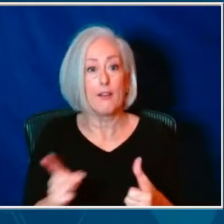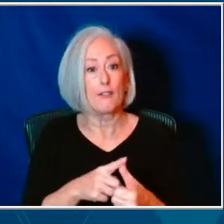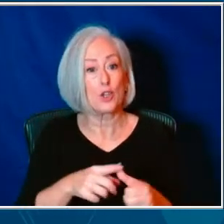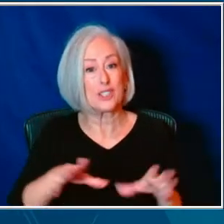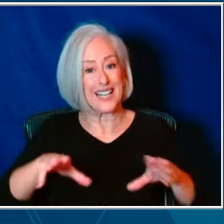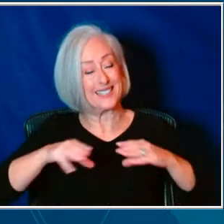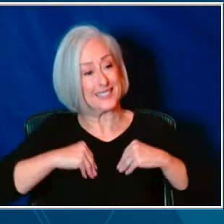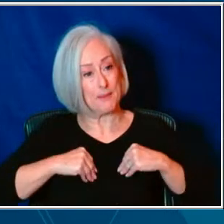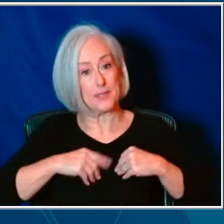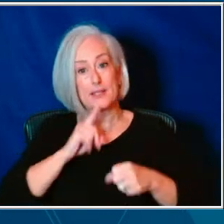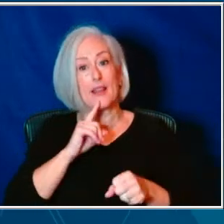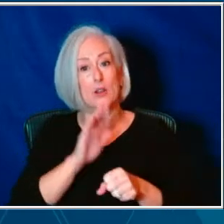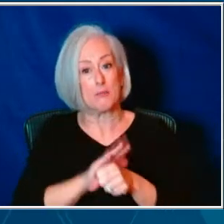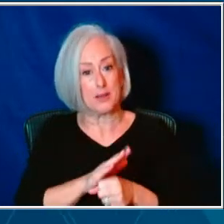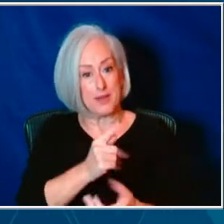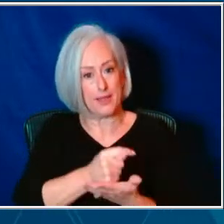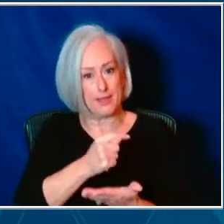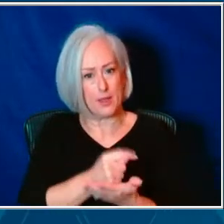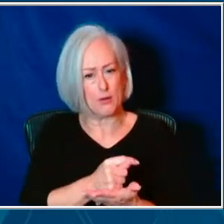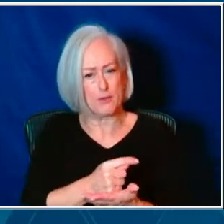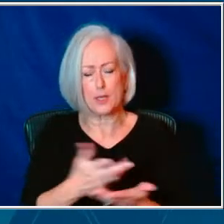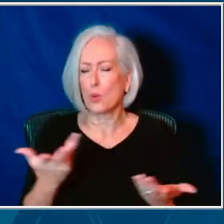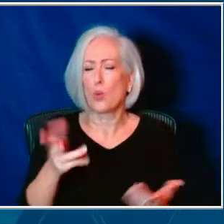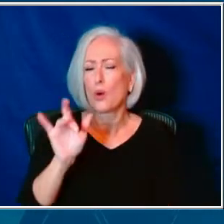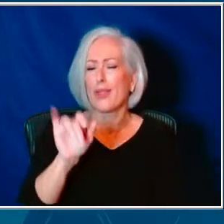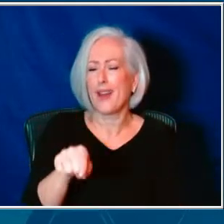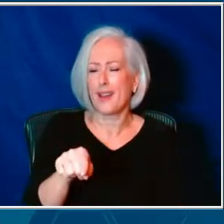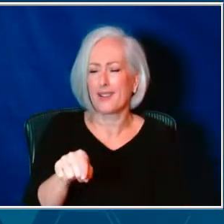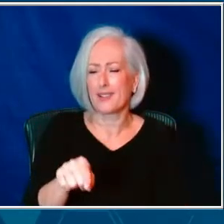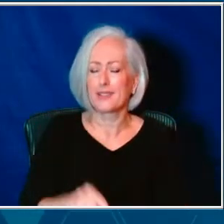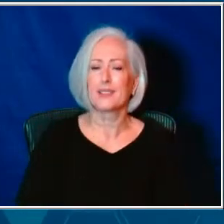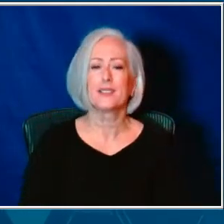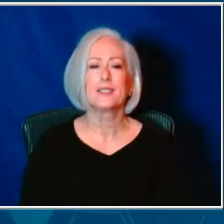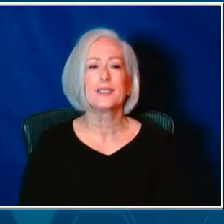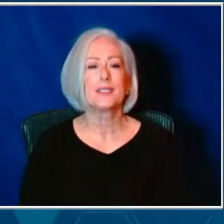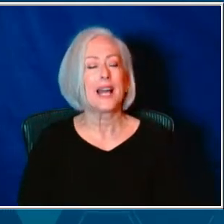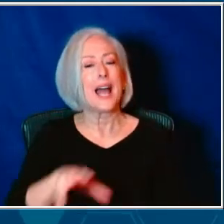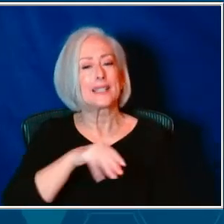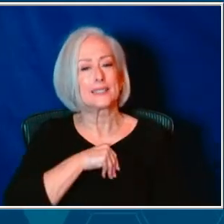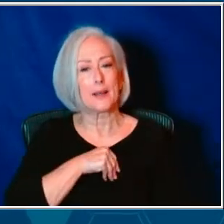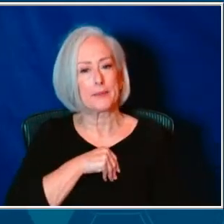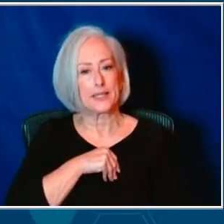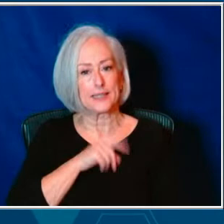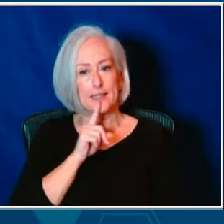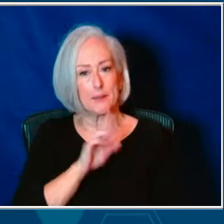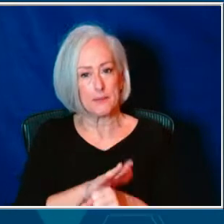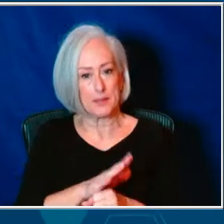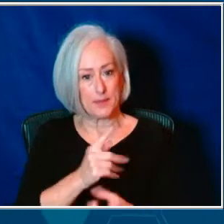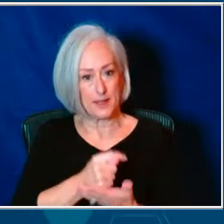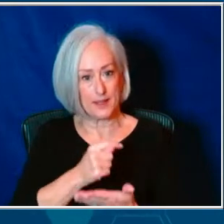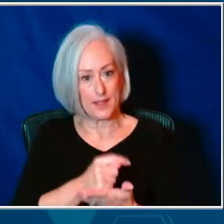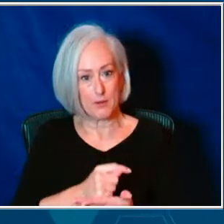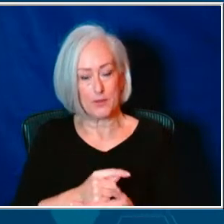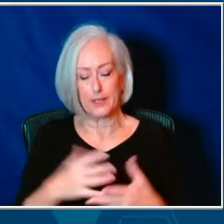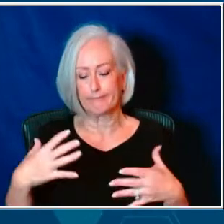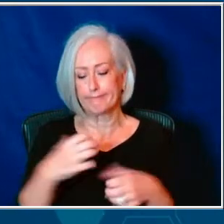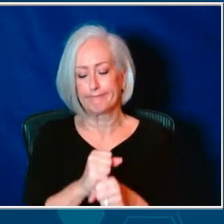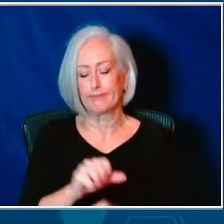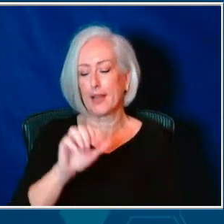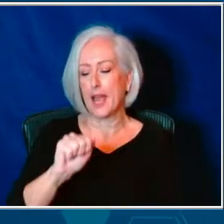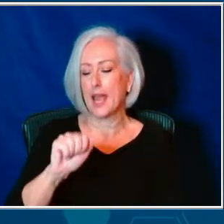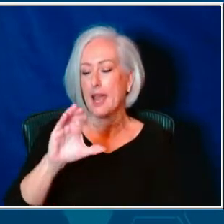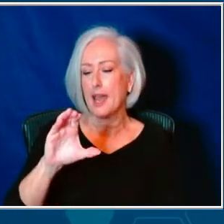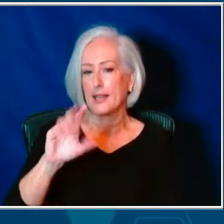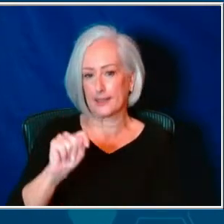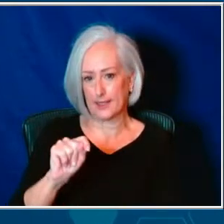being studied. What does that mean? So acceptance and commitment therapy, also known as ACT, is a form of cognitive